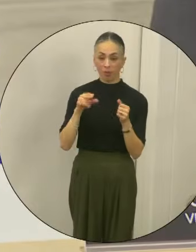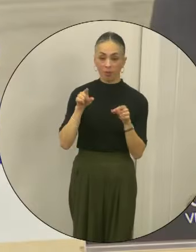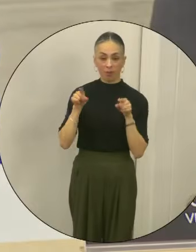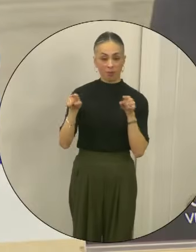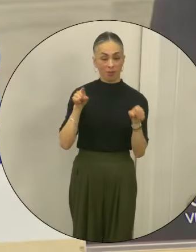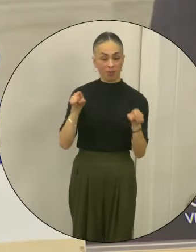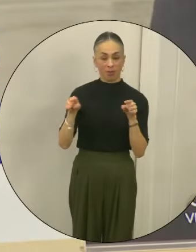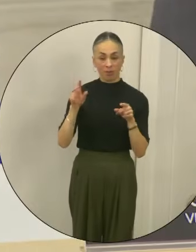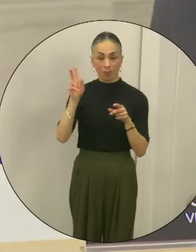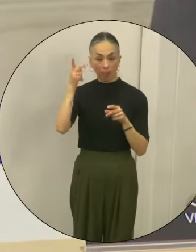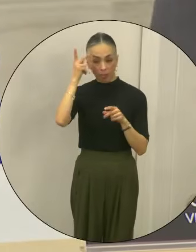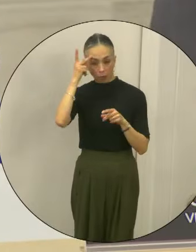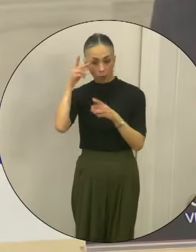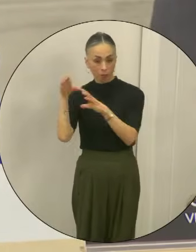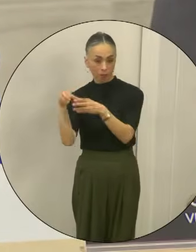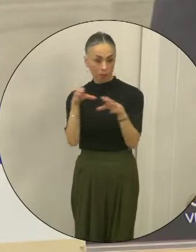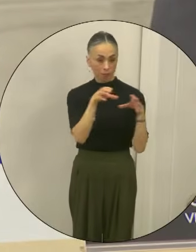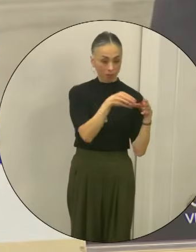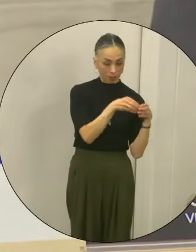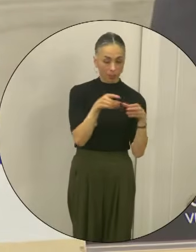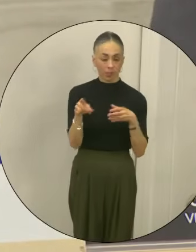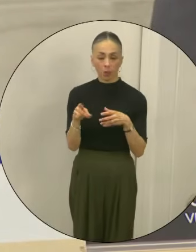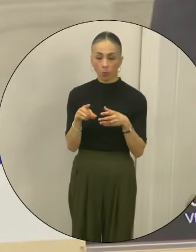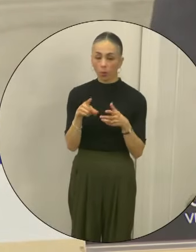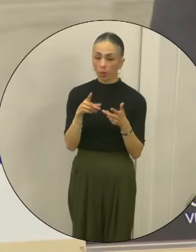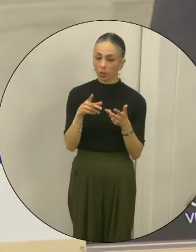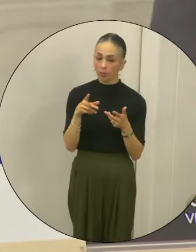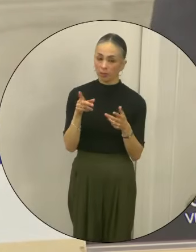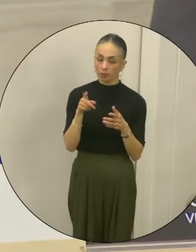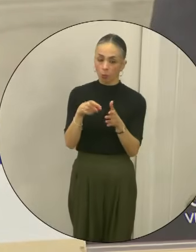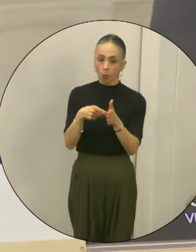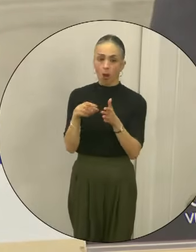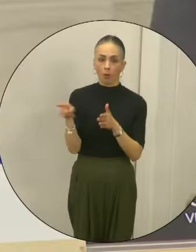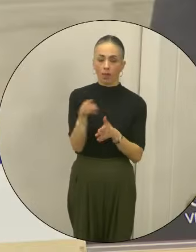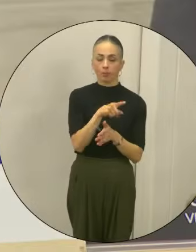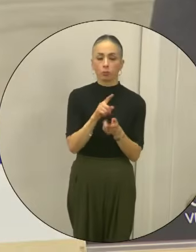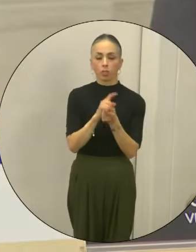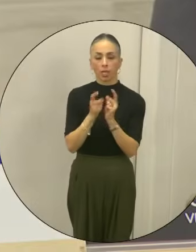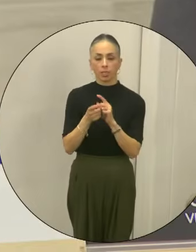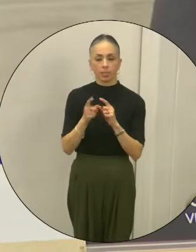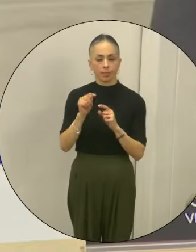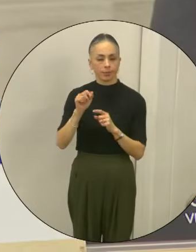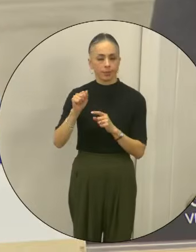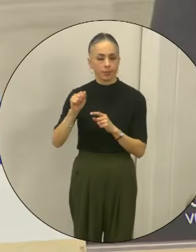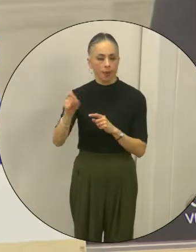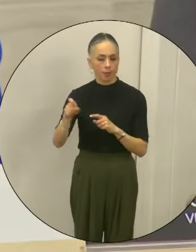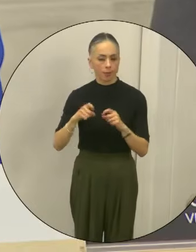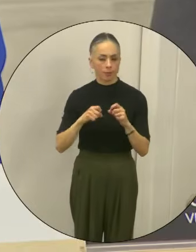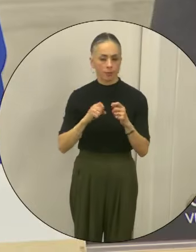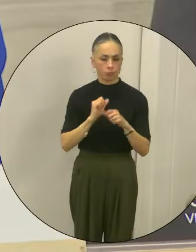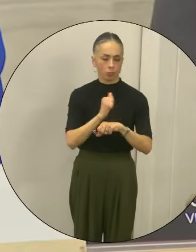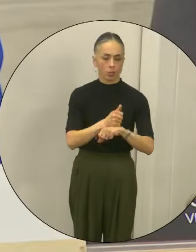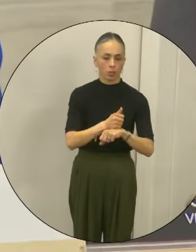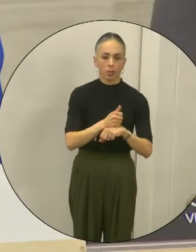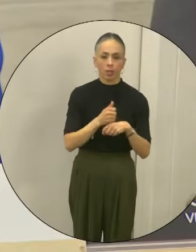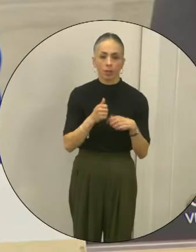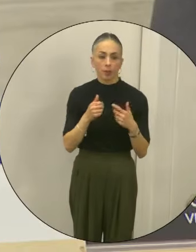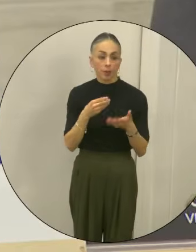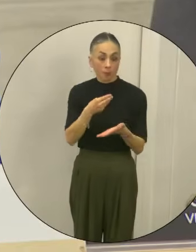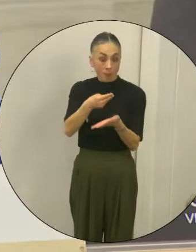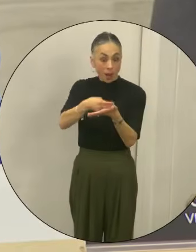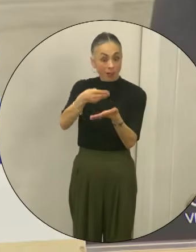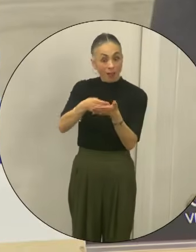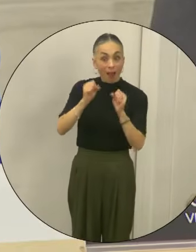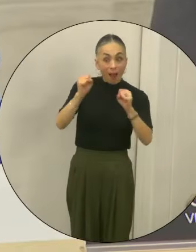change our tax structure. And so when you start talking about money, it may not be as like rah, let's do it, because now